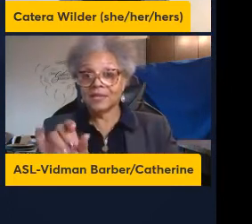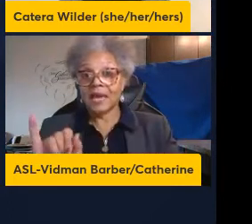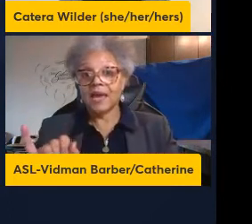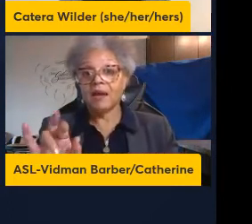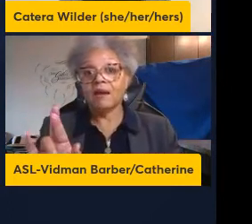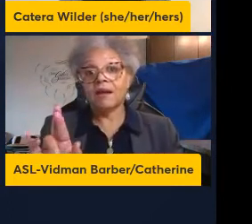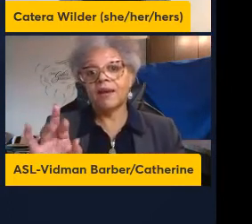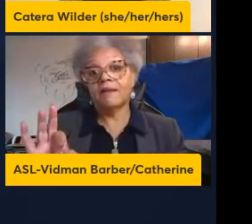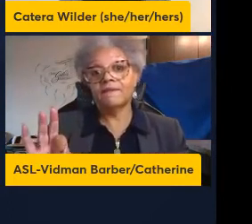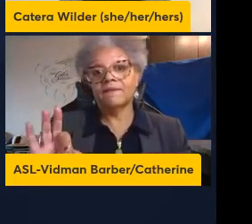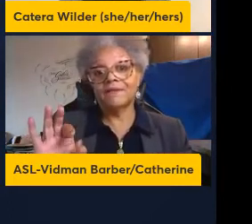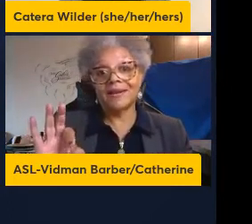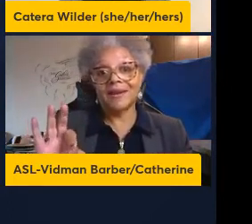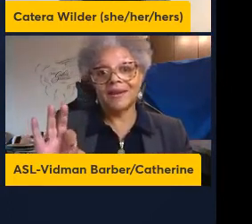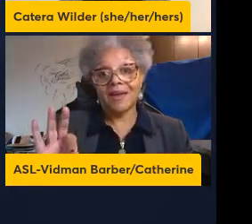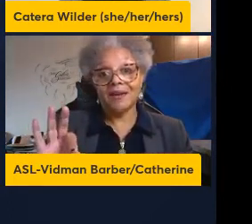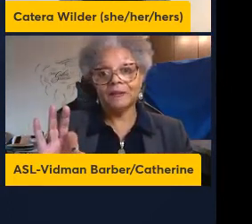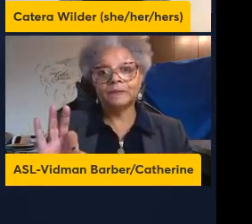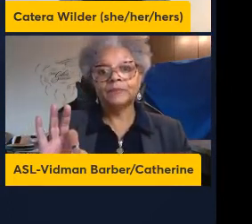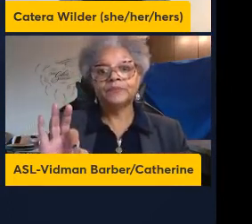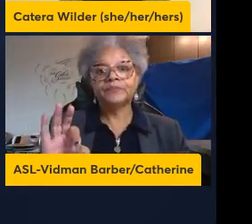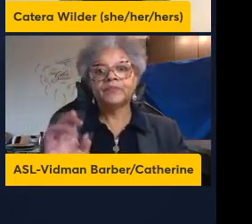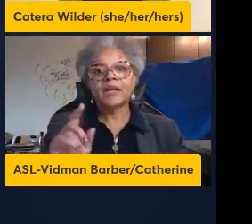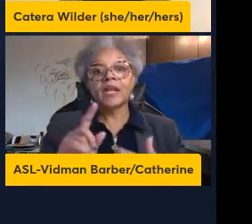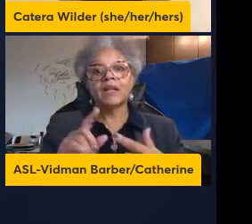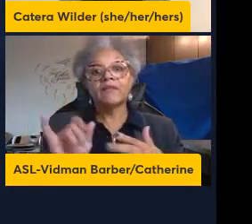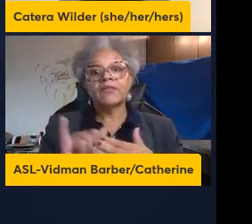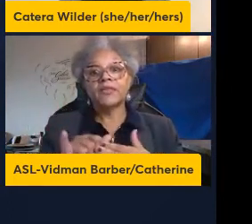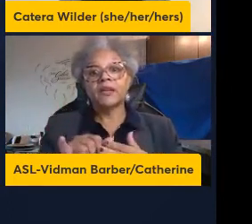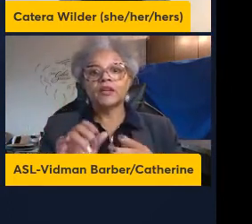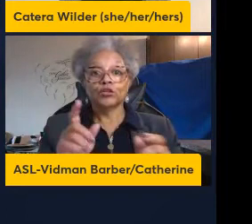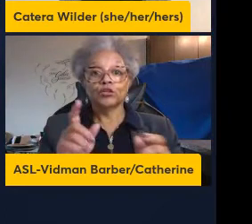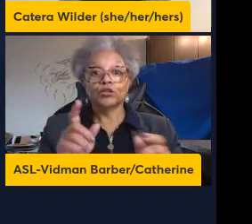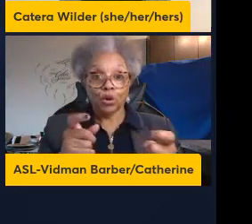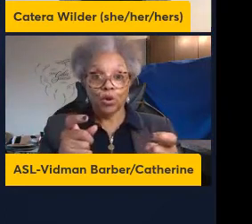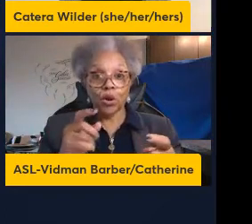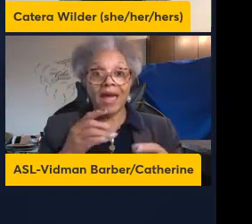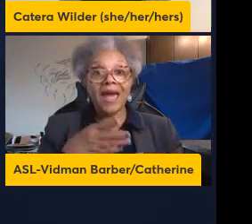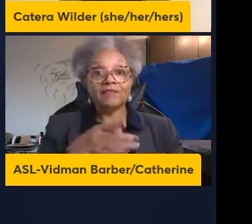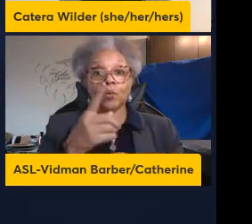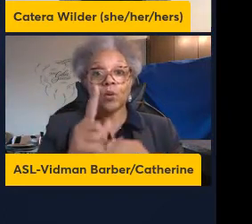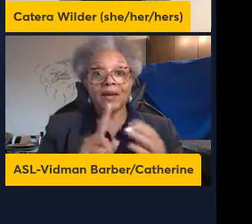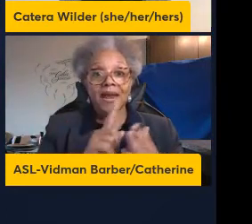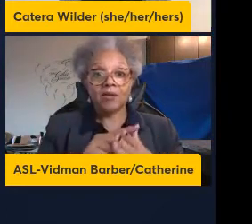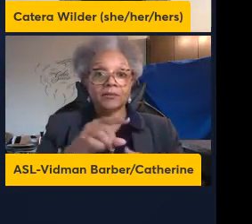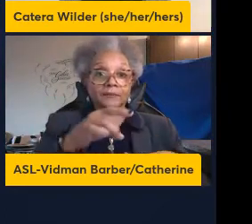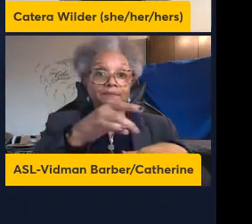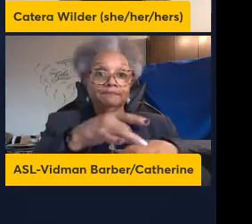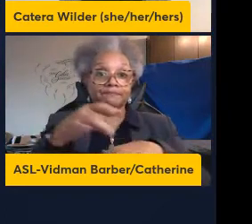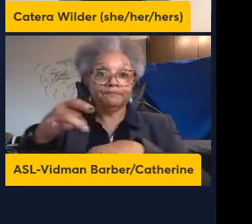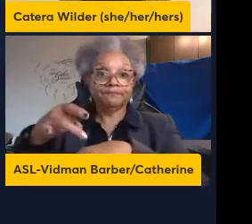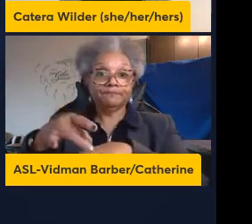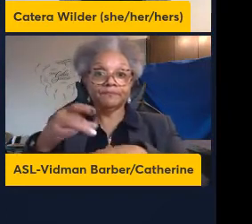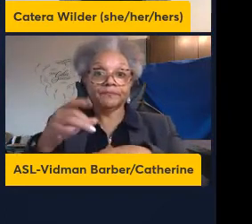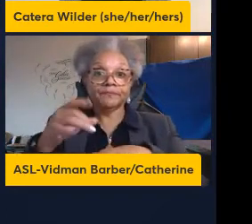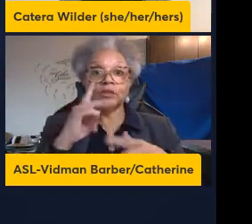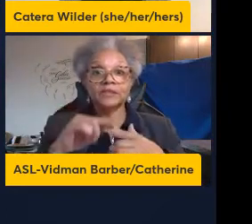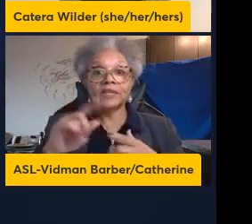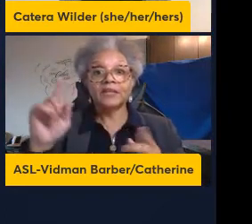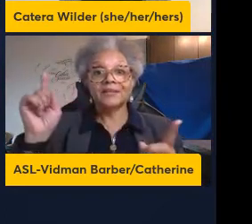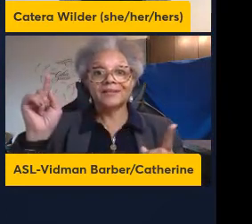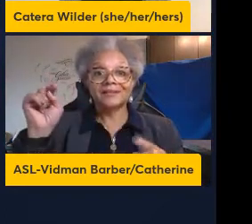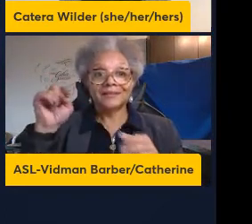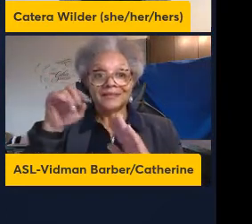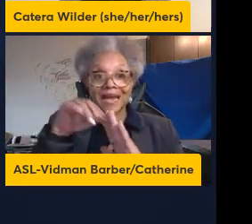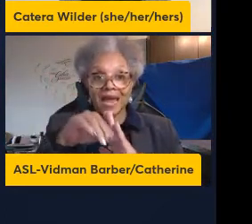similar in the mutants as well as the lenti control. But then after 1 hour of stimulation, that's where you see this downregulation